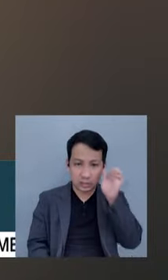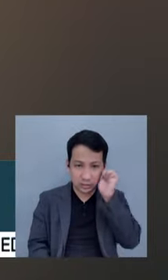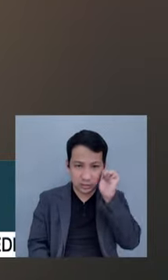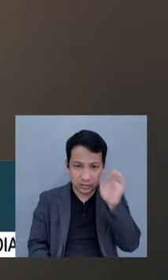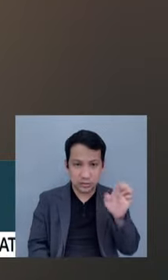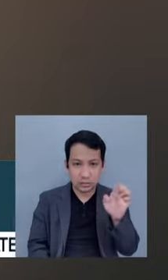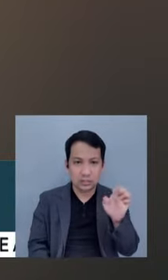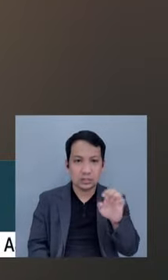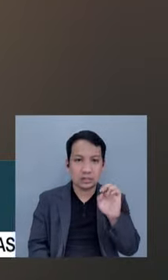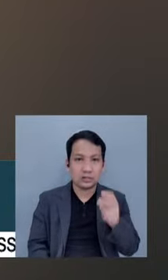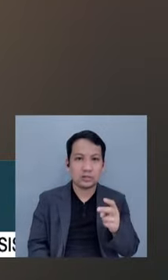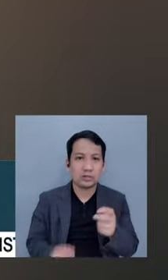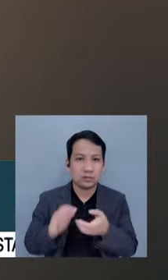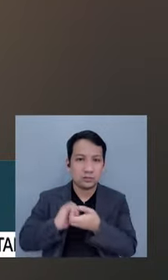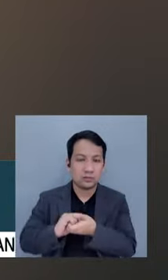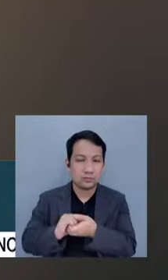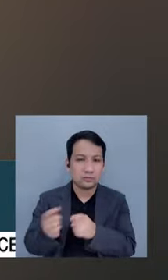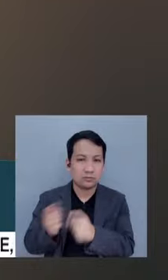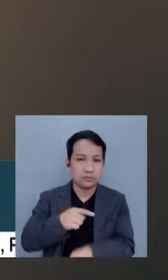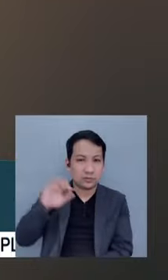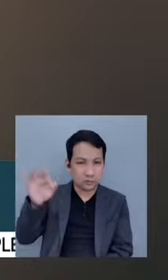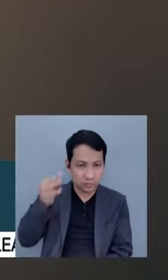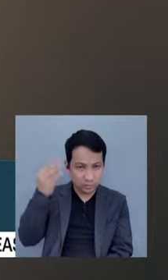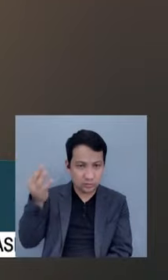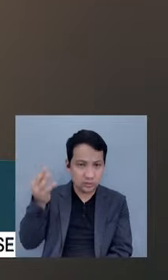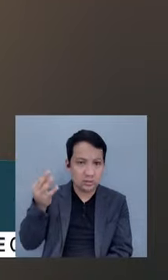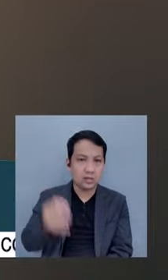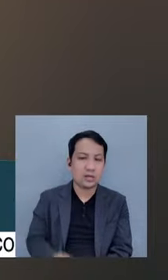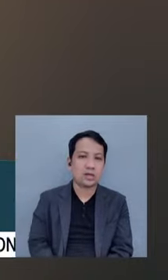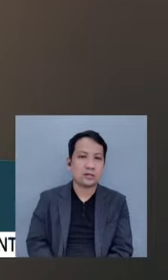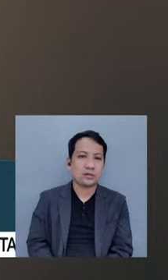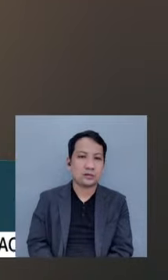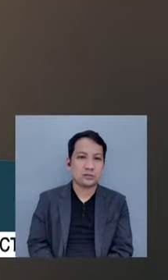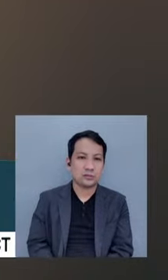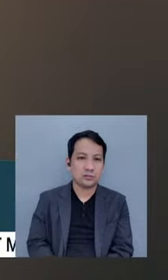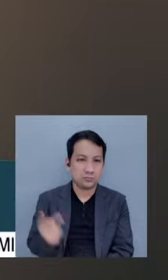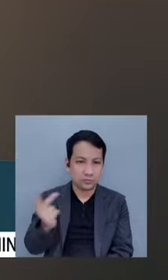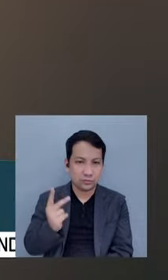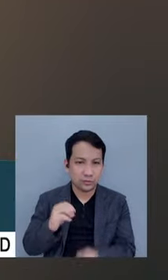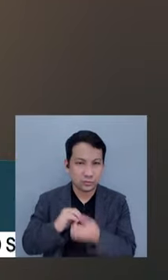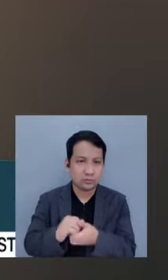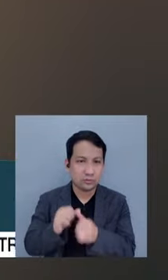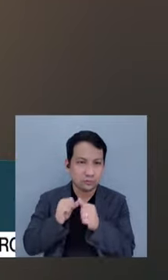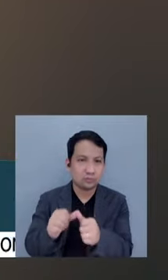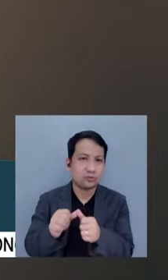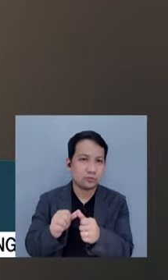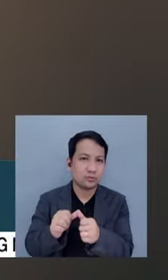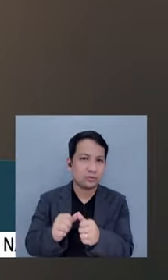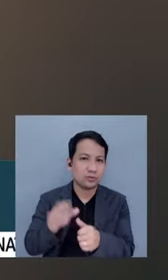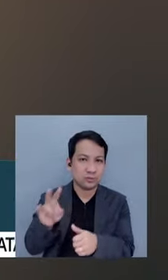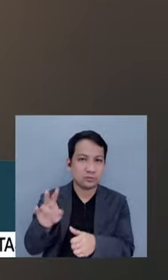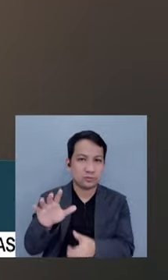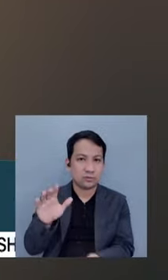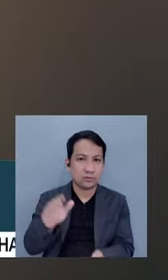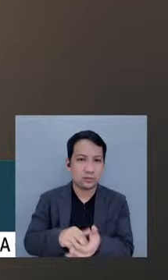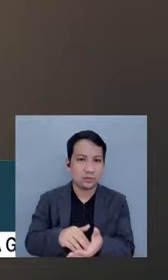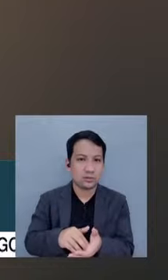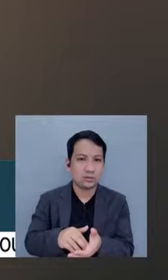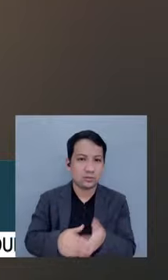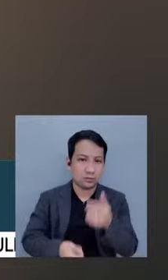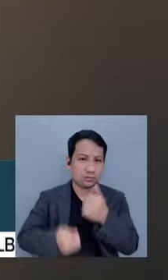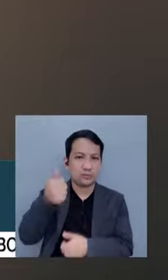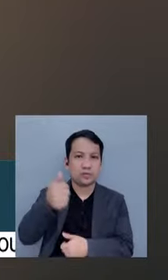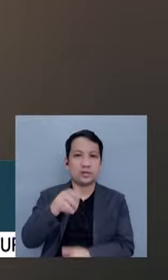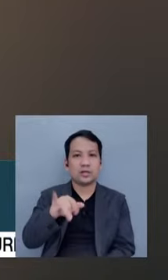and her partner from France, Estelle Cancino. The pair was unseeded at the $75,000 ITF tournament